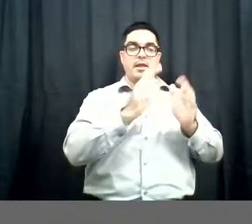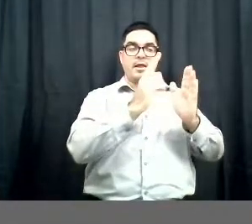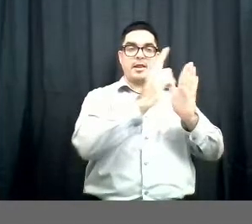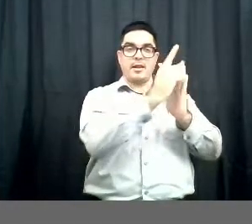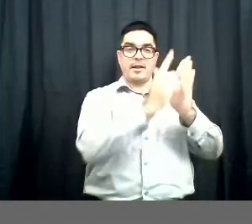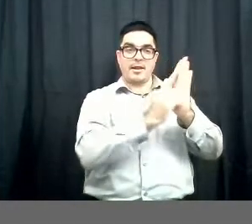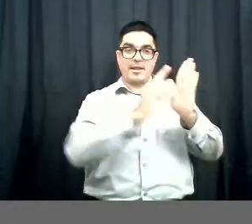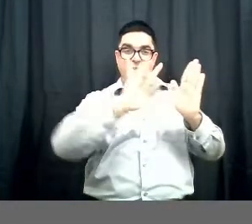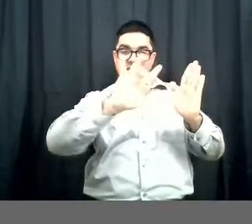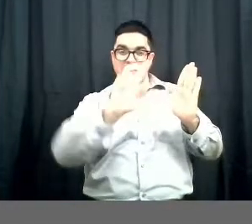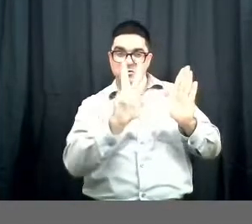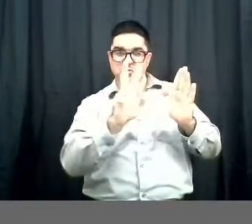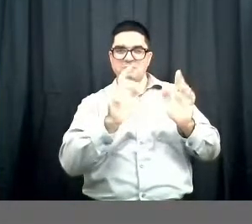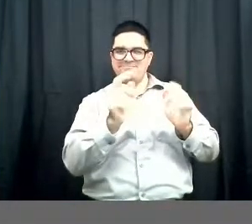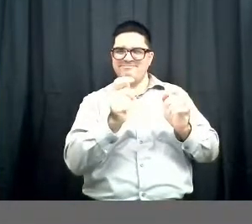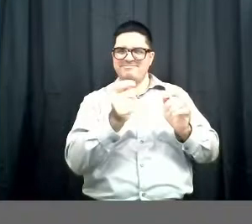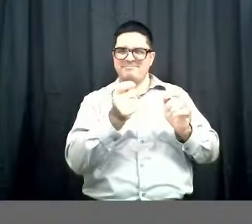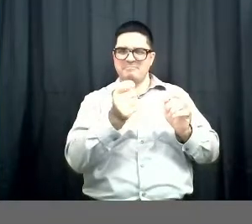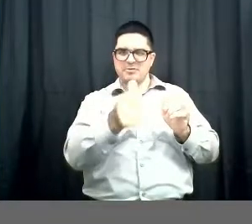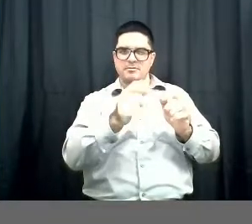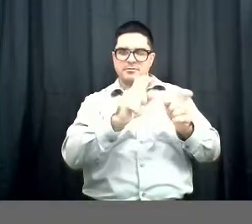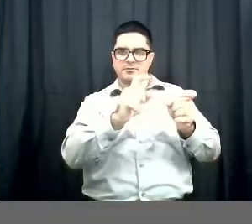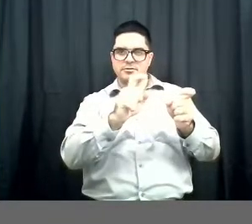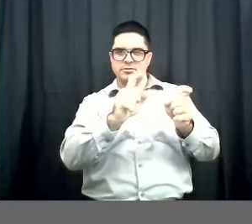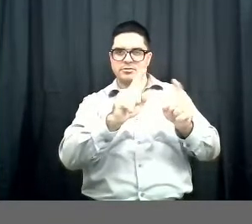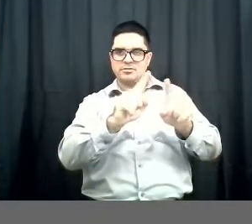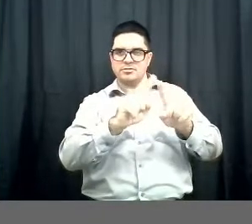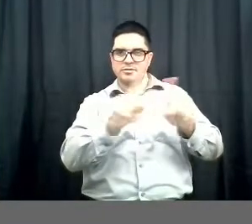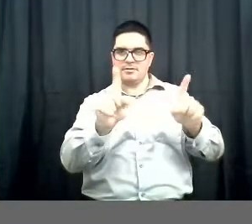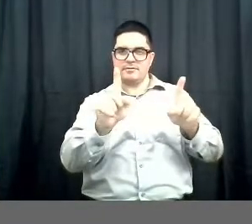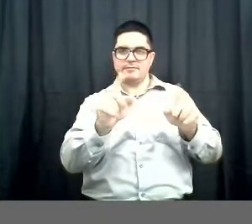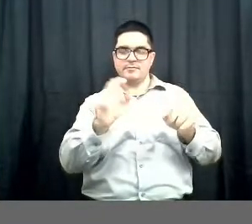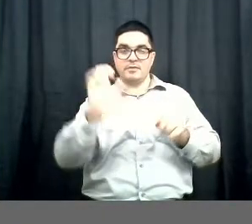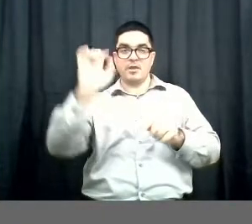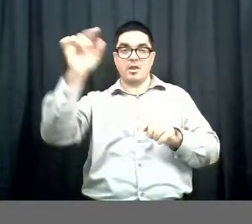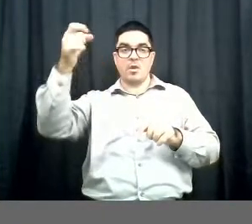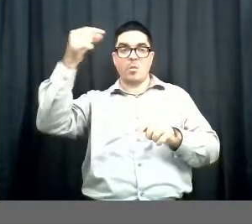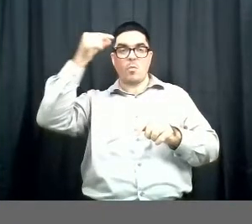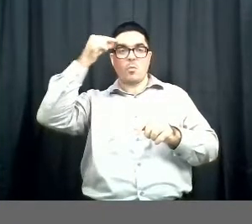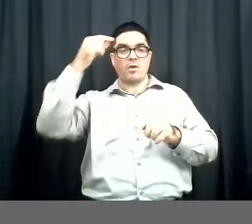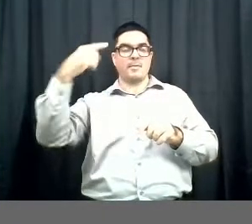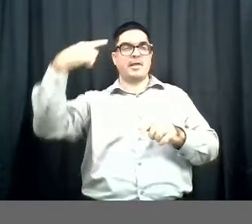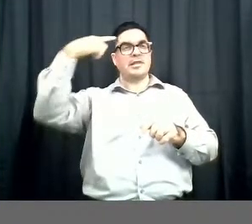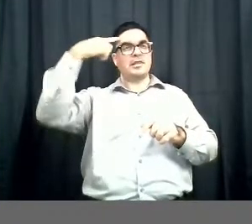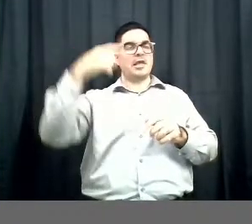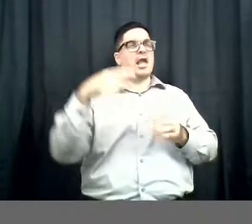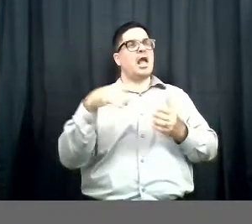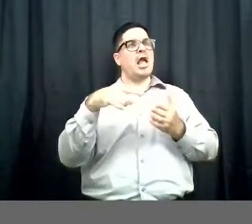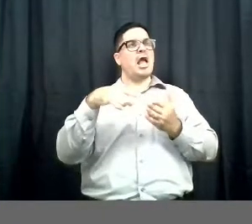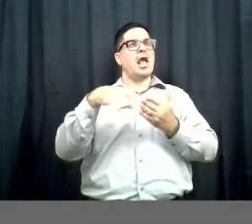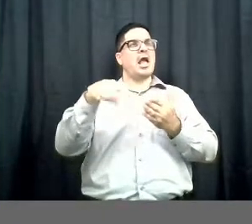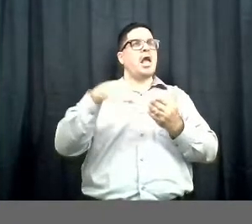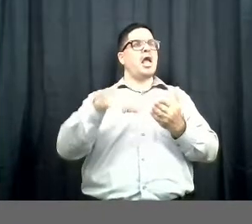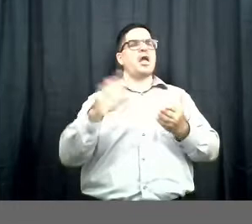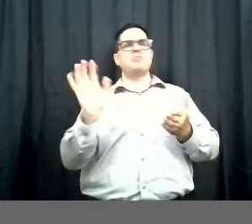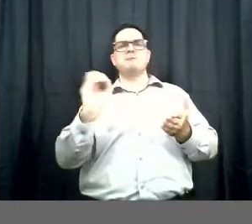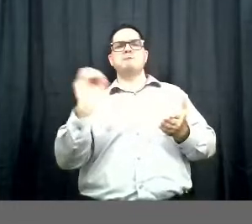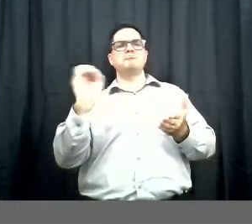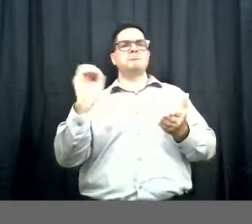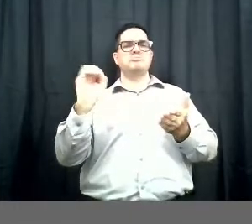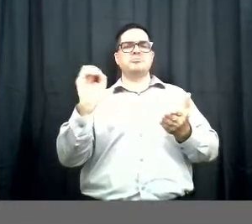government's certification incorrectly asserts that there would be no cost to this act. Act 82 amends Law